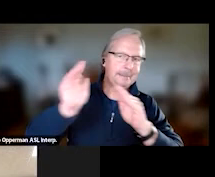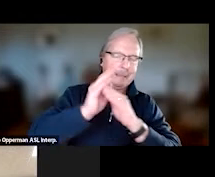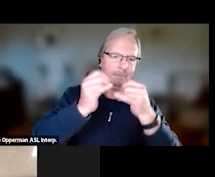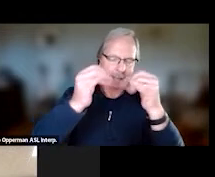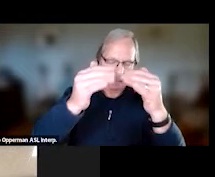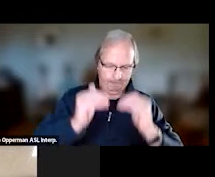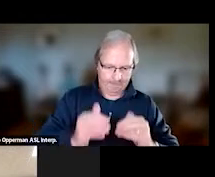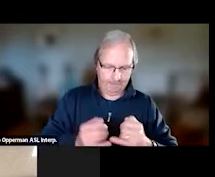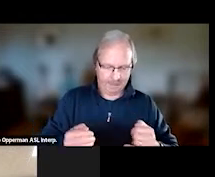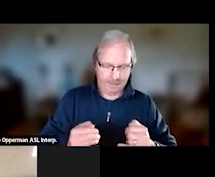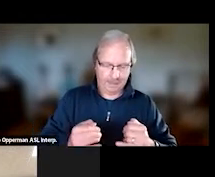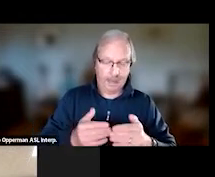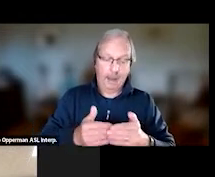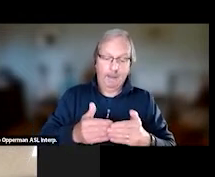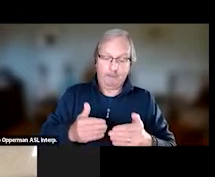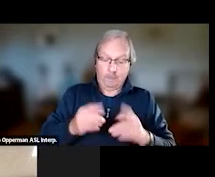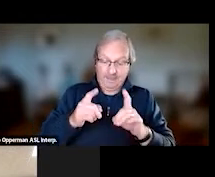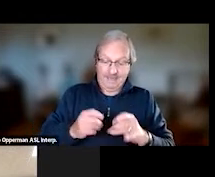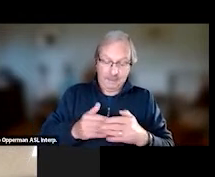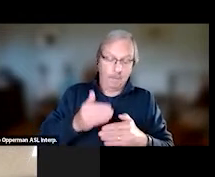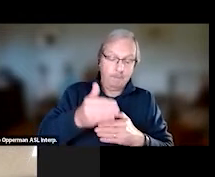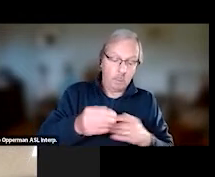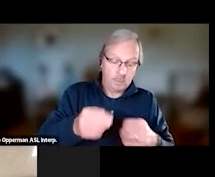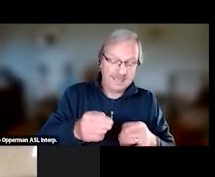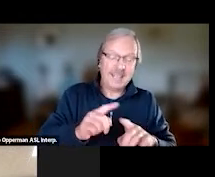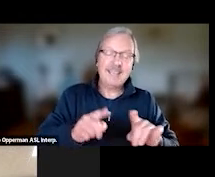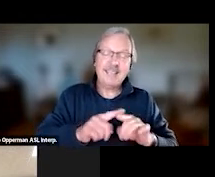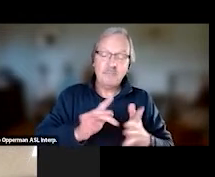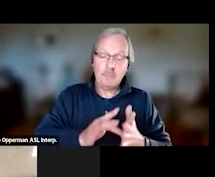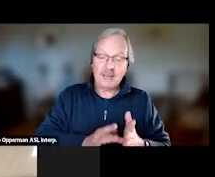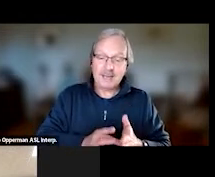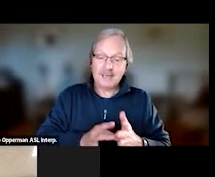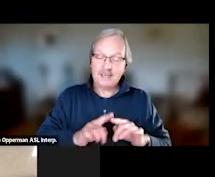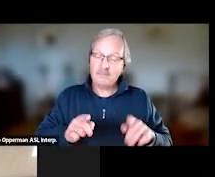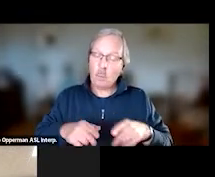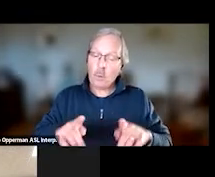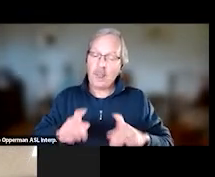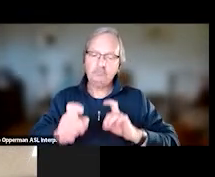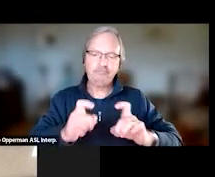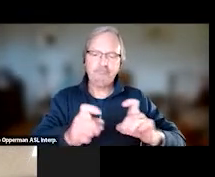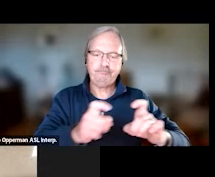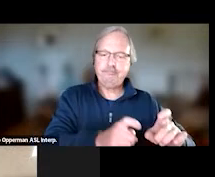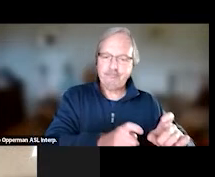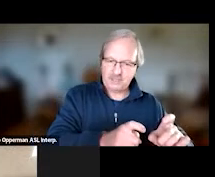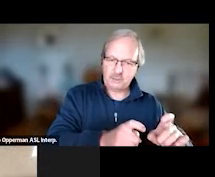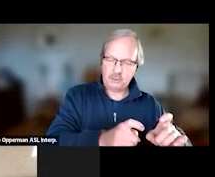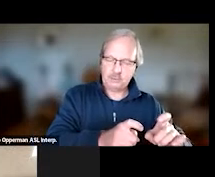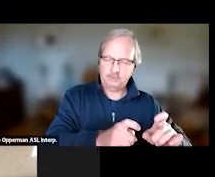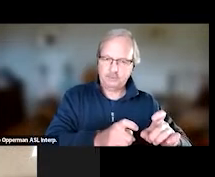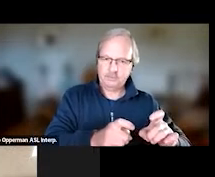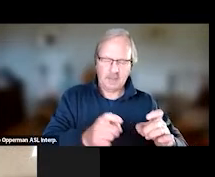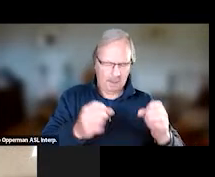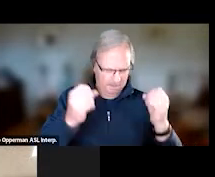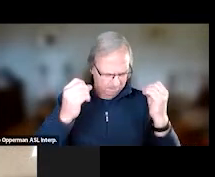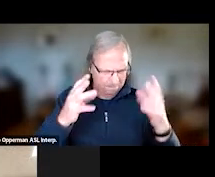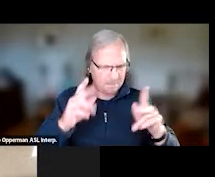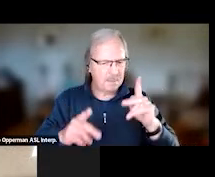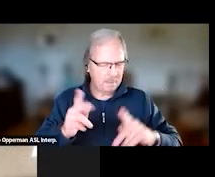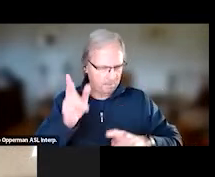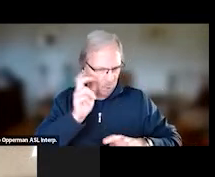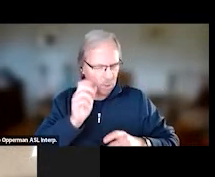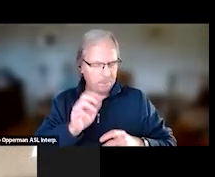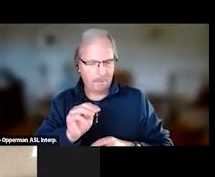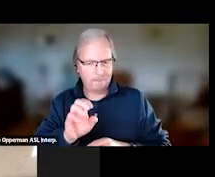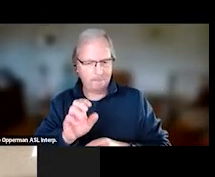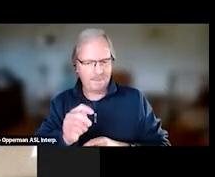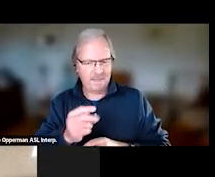pre-test, post-test for the different medications and the different ways in which we administer them. So very many people had heard about methadone, they